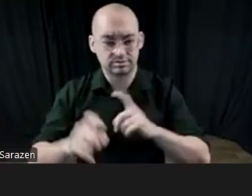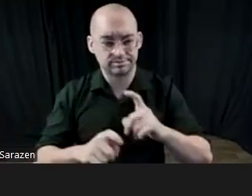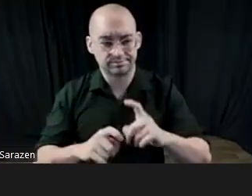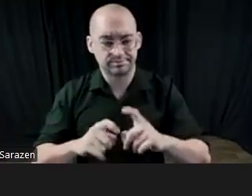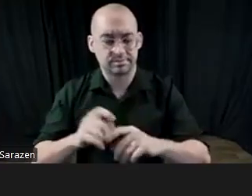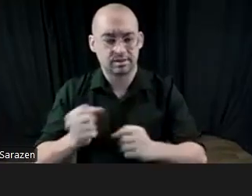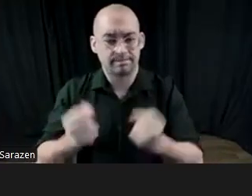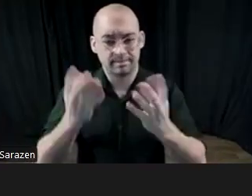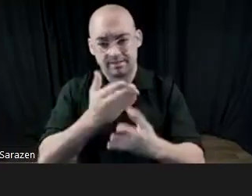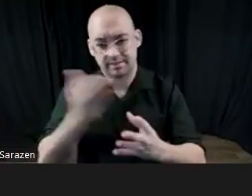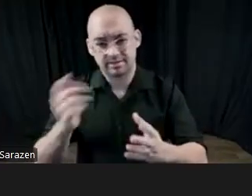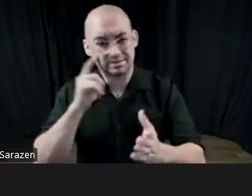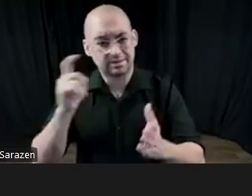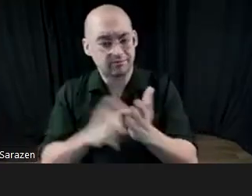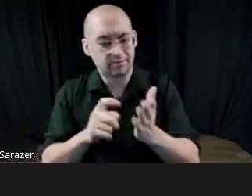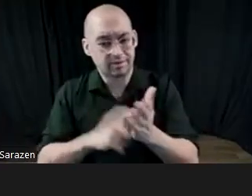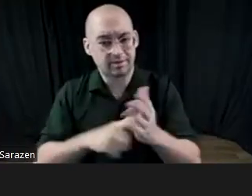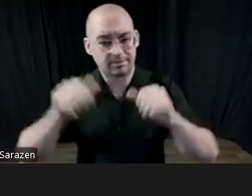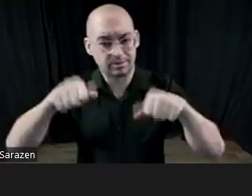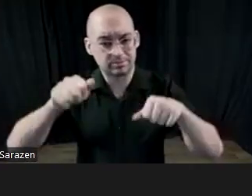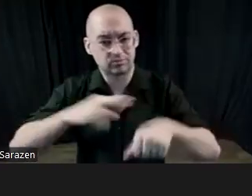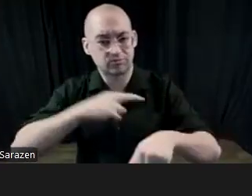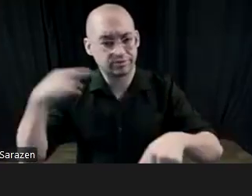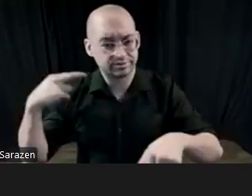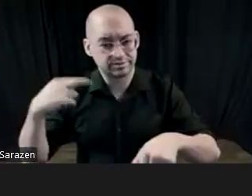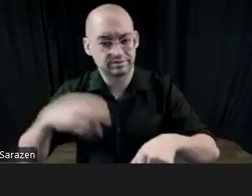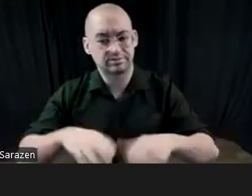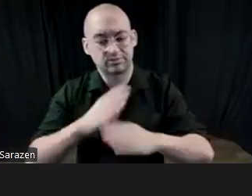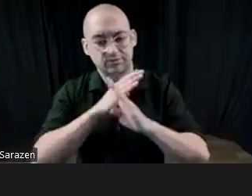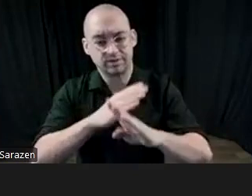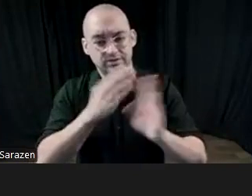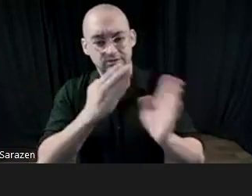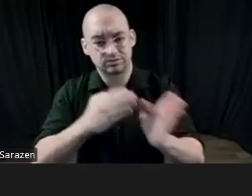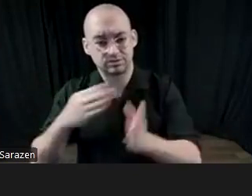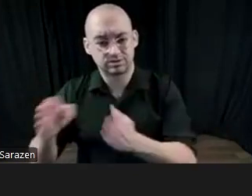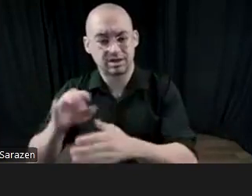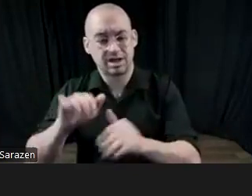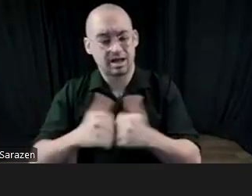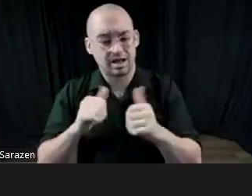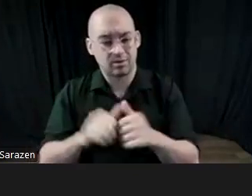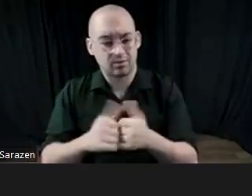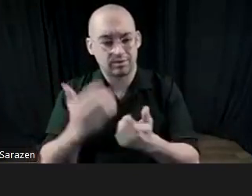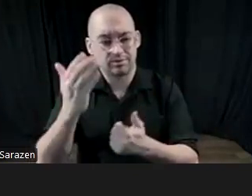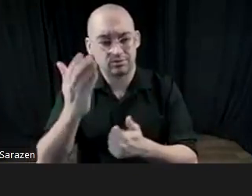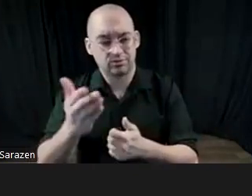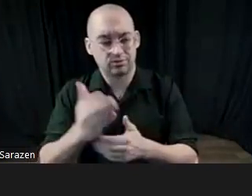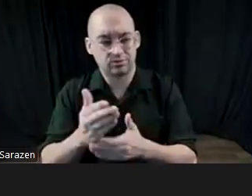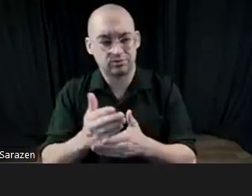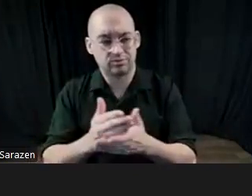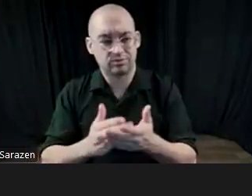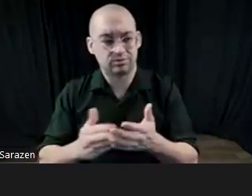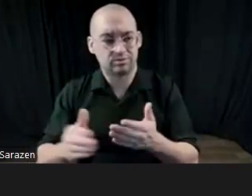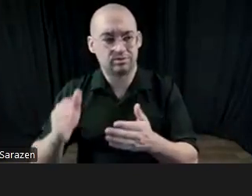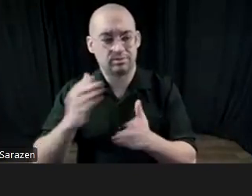things identified as potential risk and prevention strategies. What is the plan